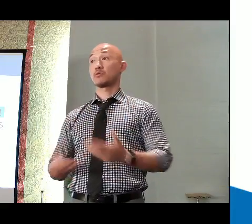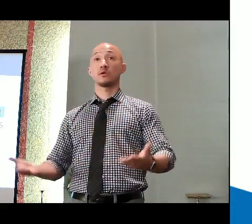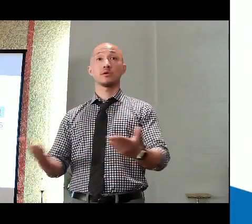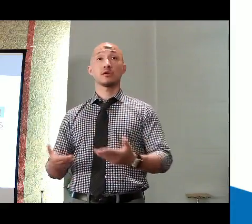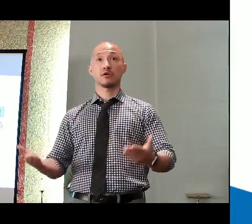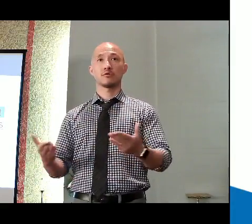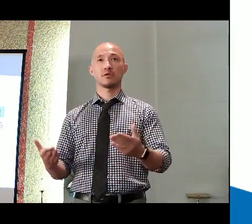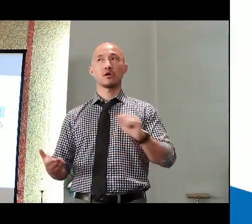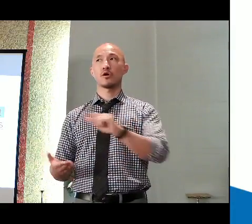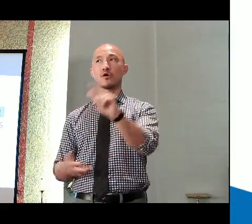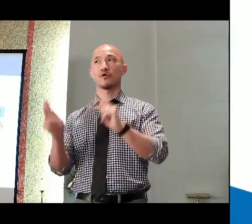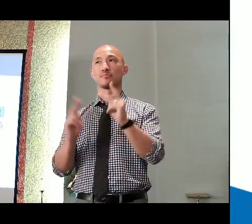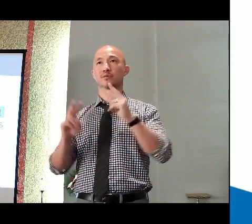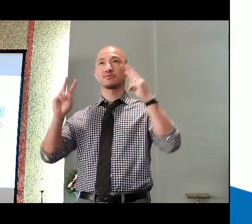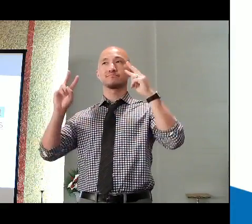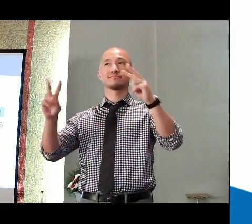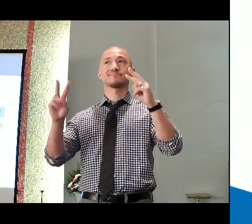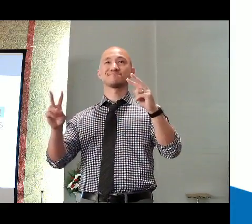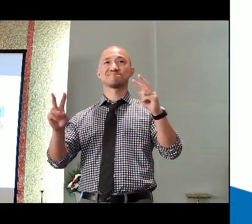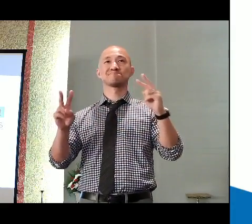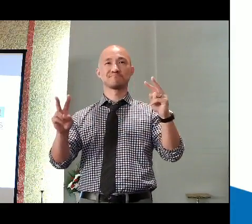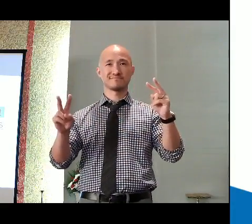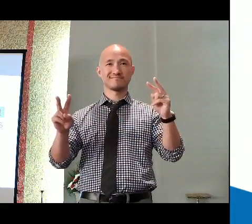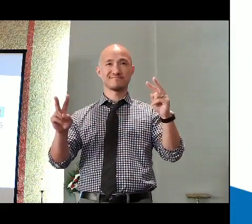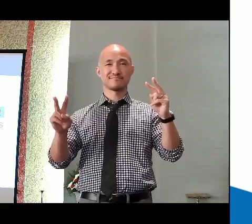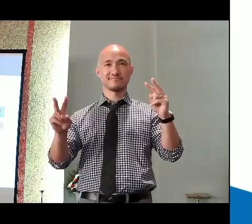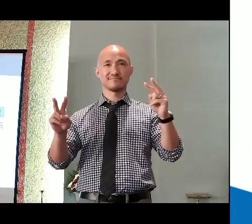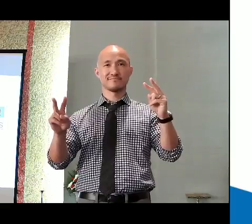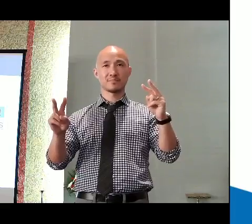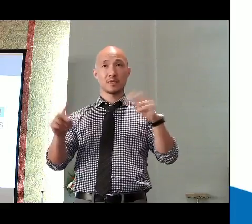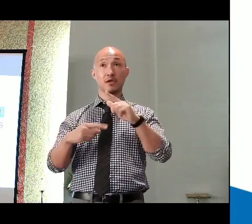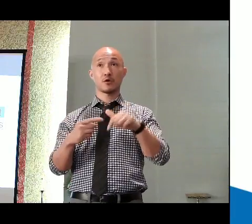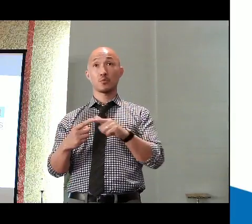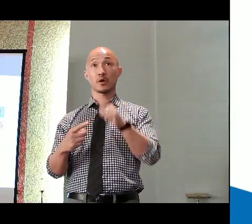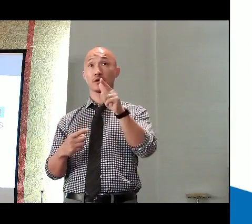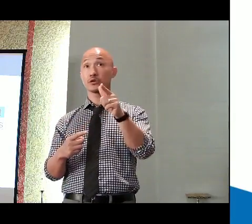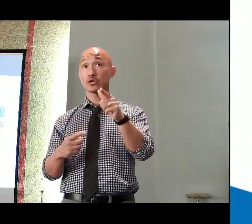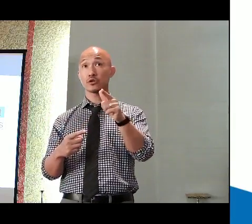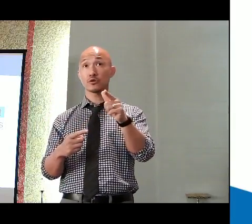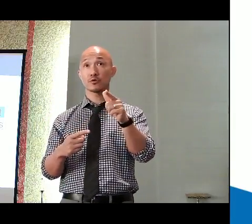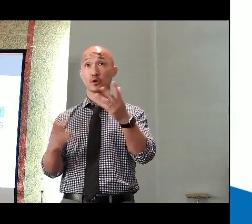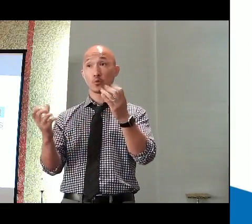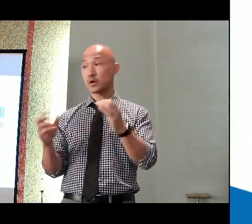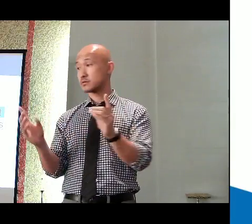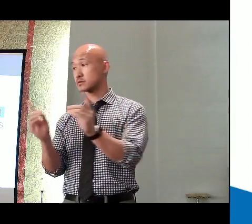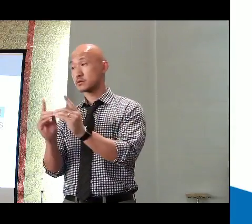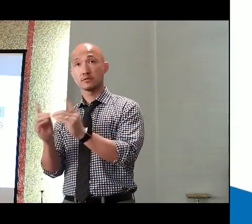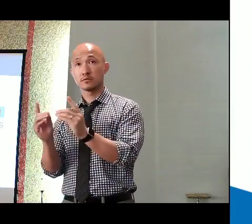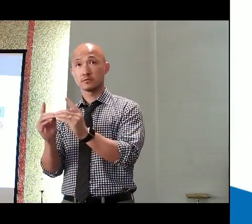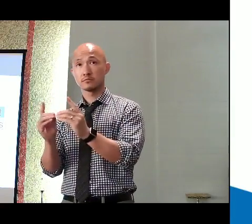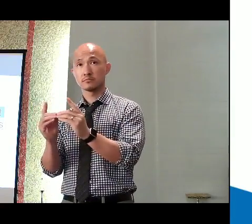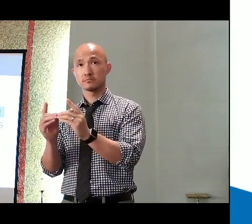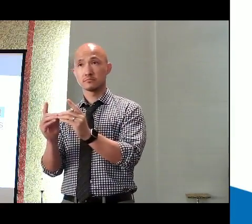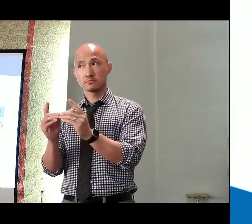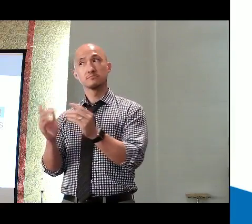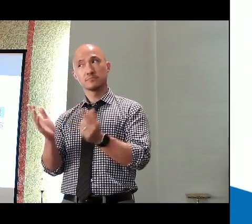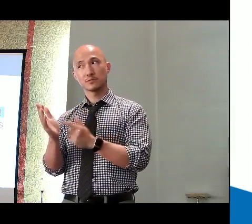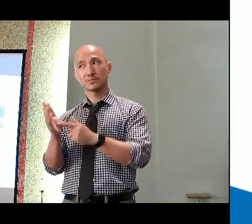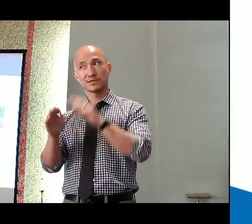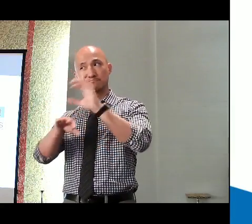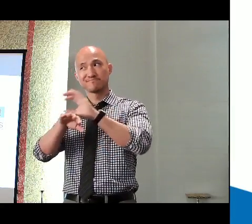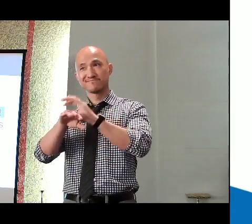you court, when you're interested in a young lady, or young lady, if you're interested in a young guy, that is the church's